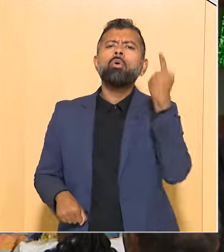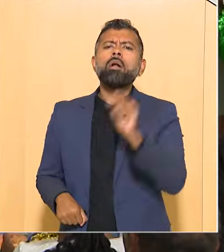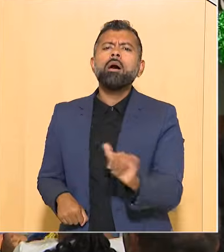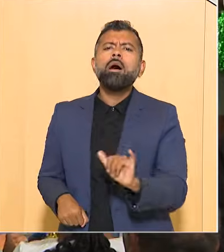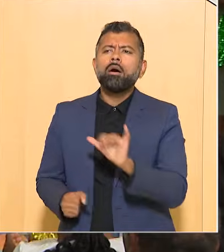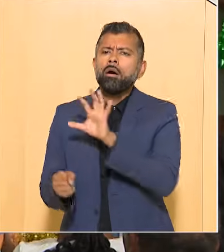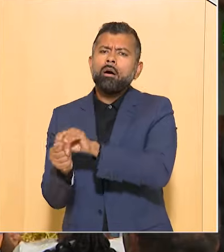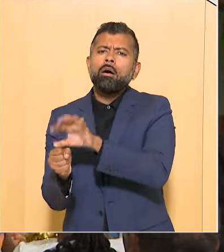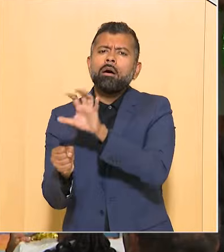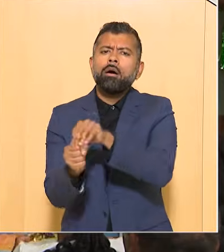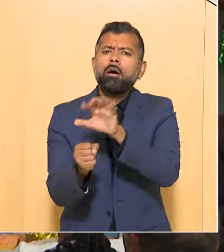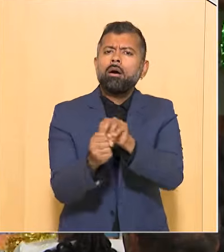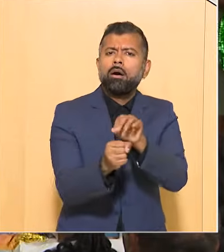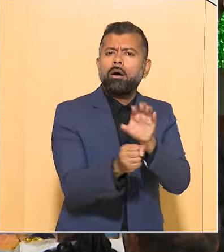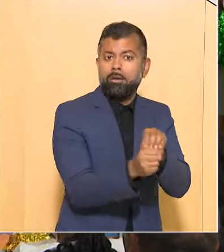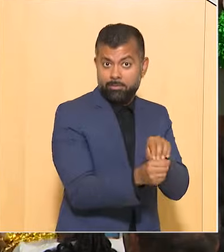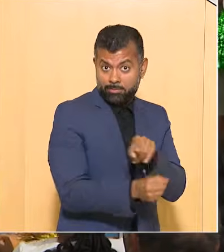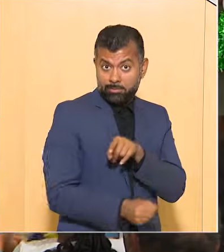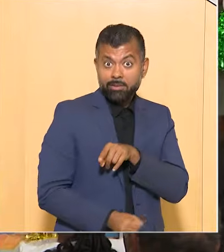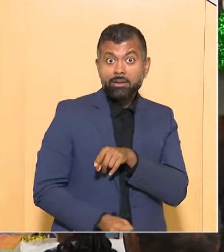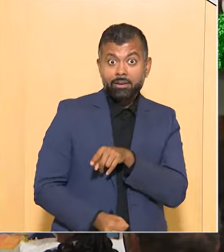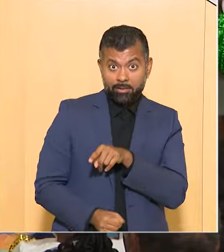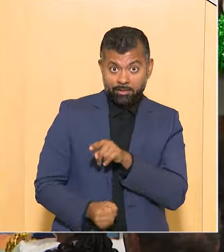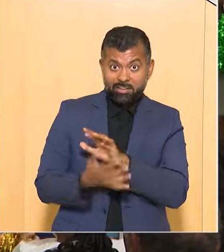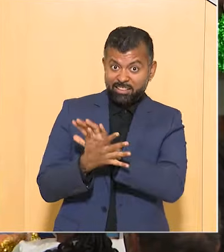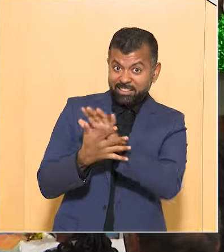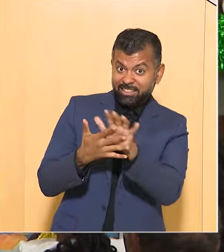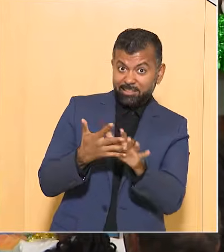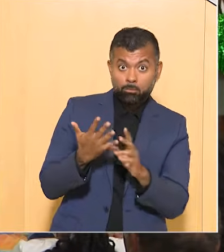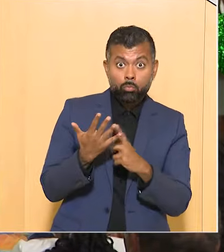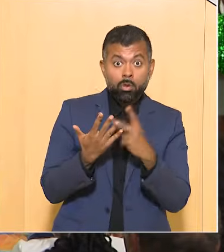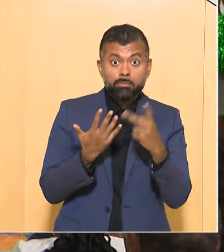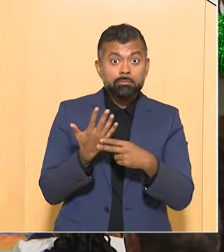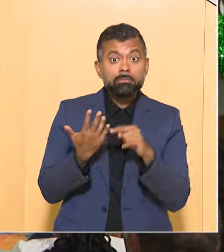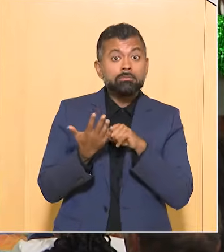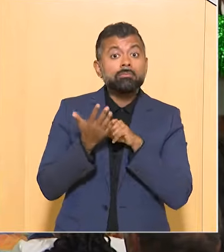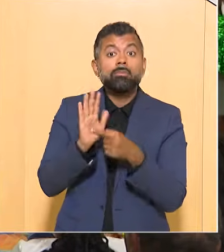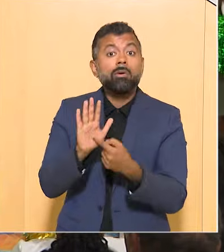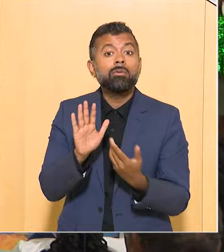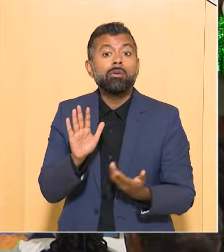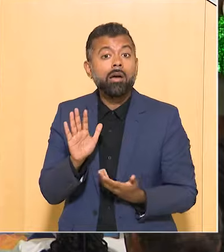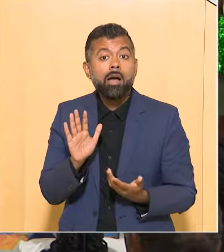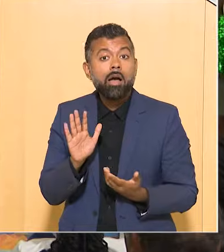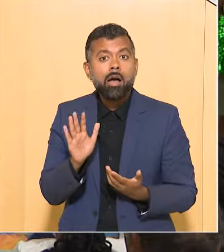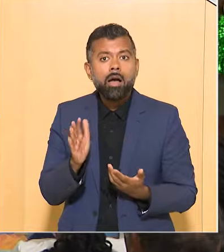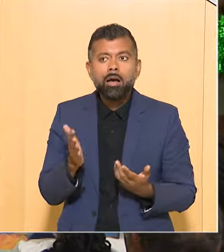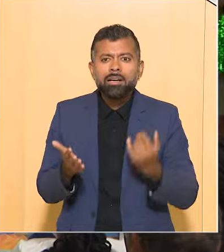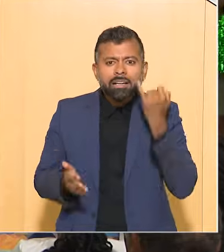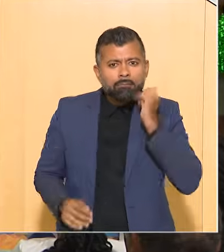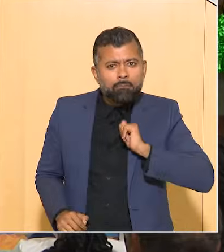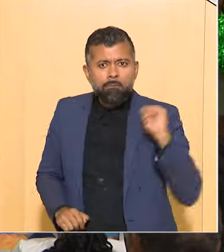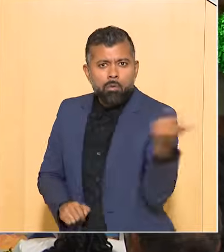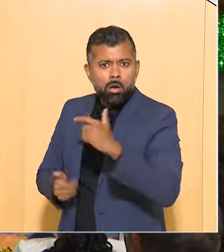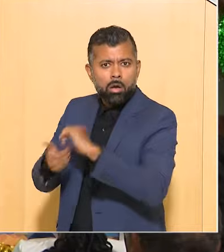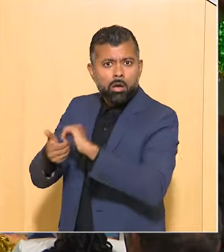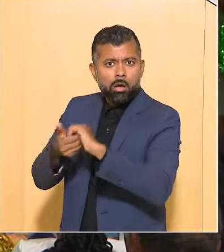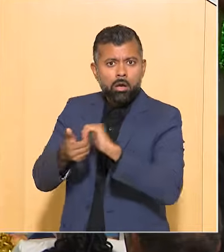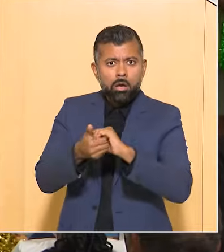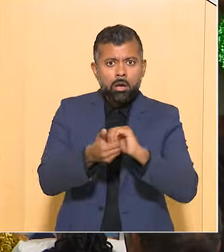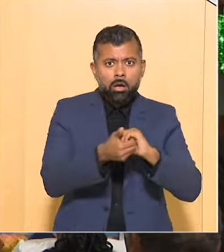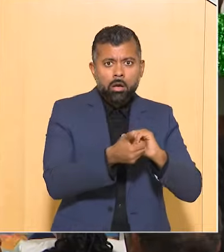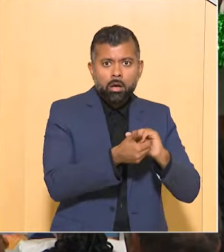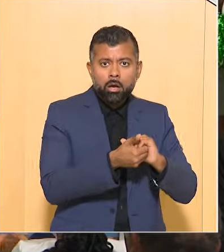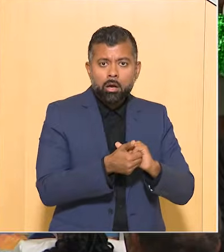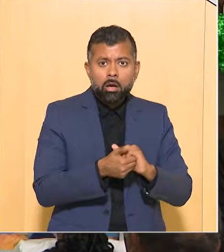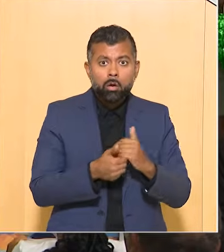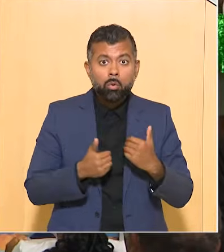do when we work together across agencies, across communities, and always in service